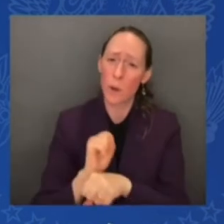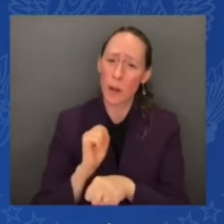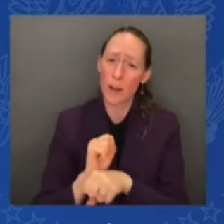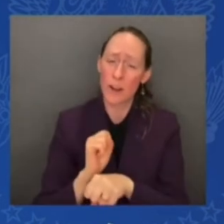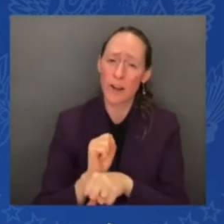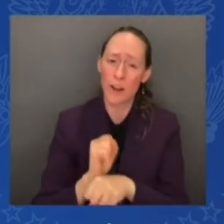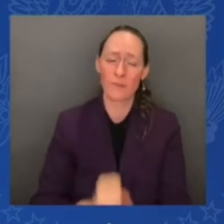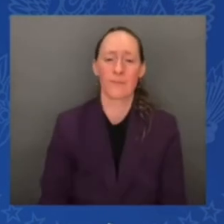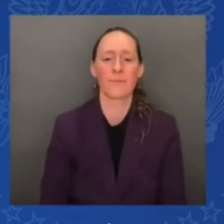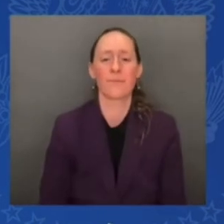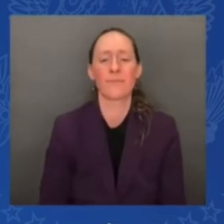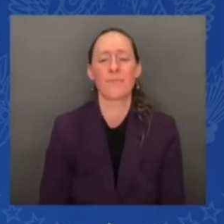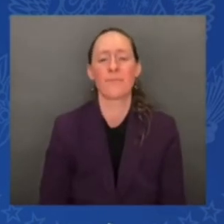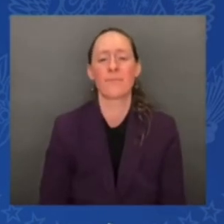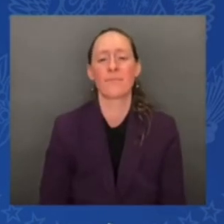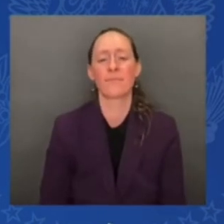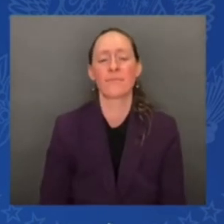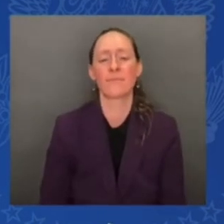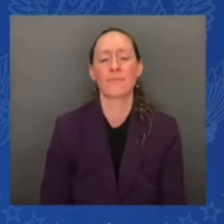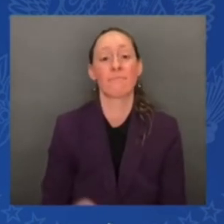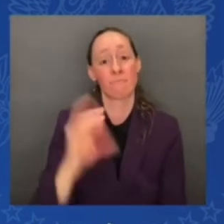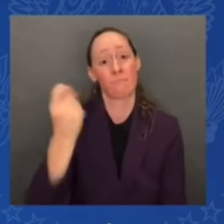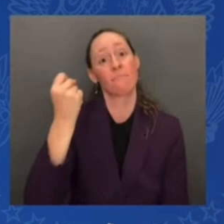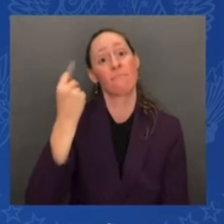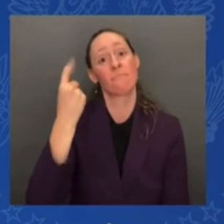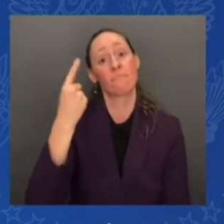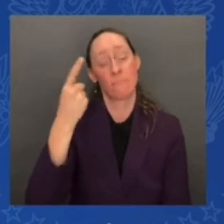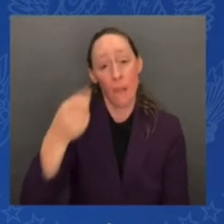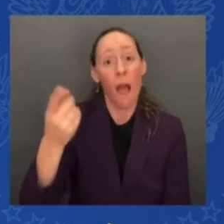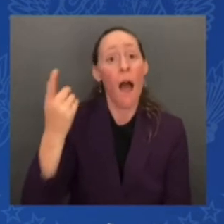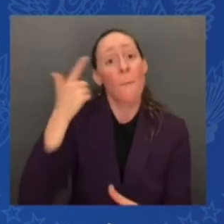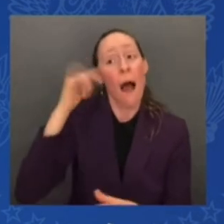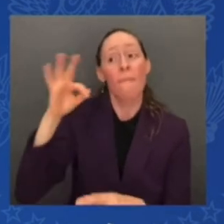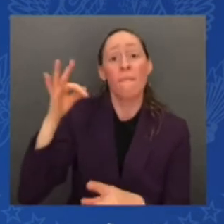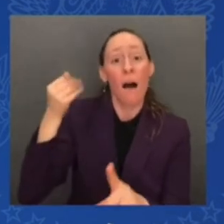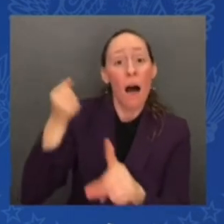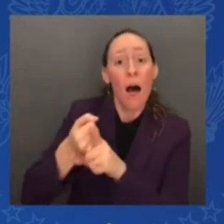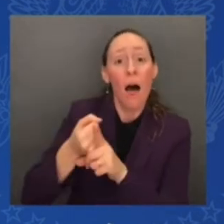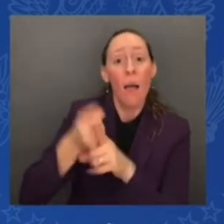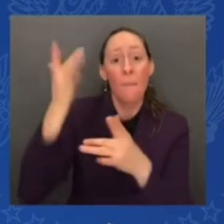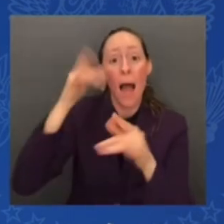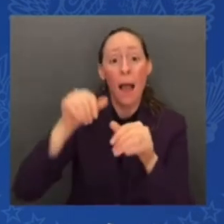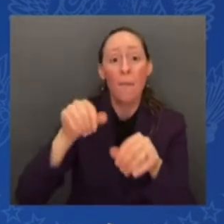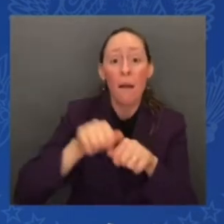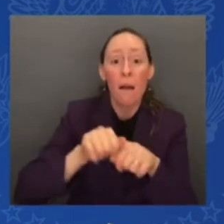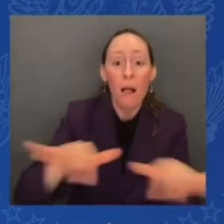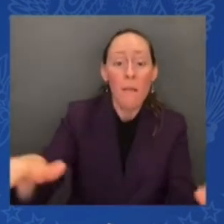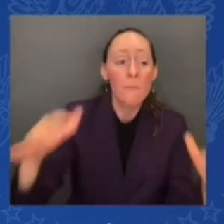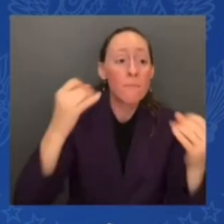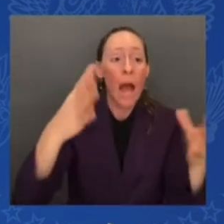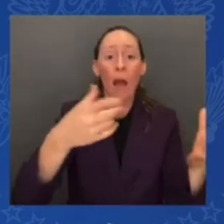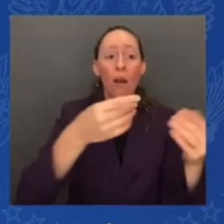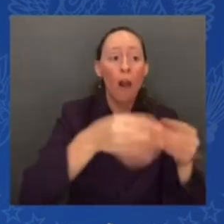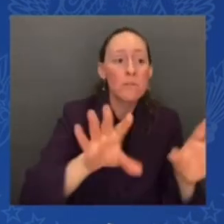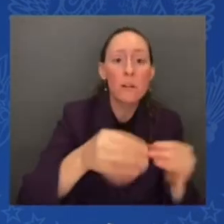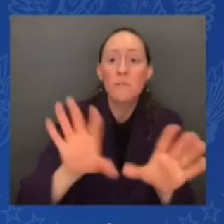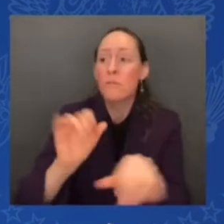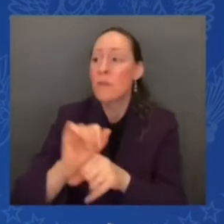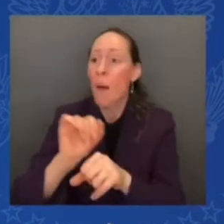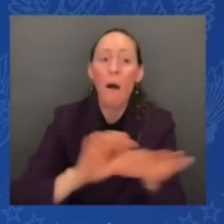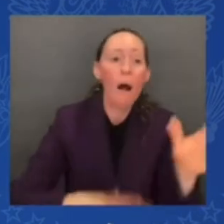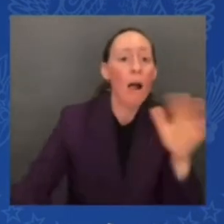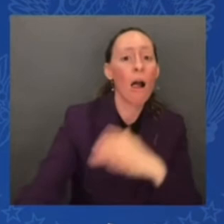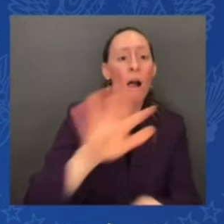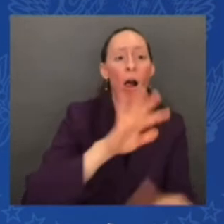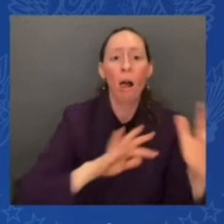Because unemployment's been so low for so long, Workers aren't just finding more jobs, they're able to